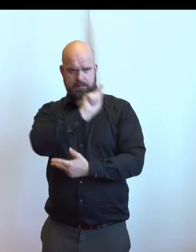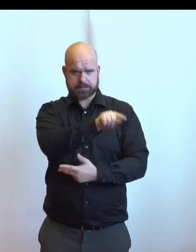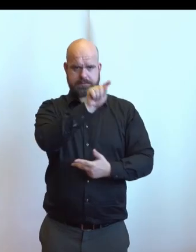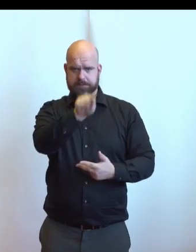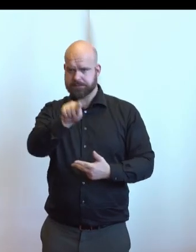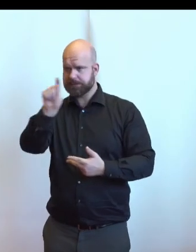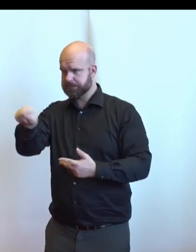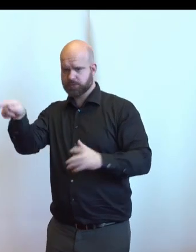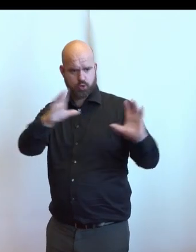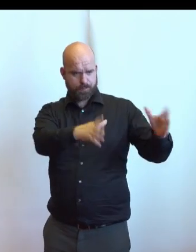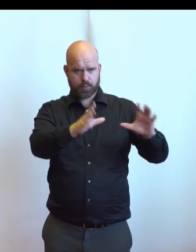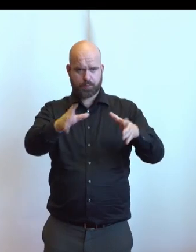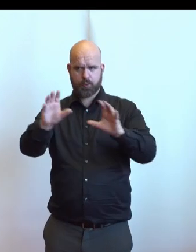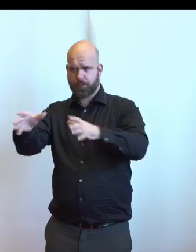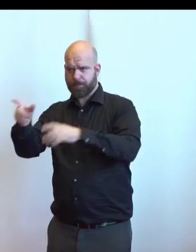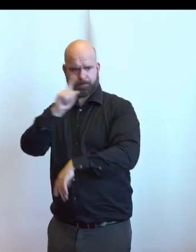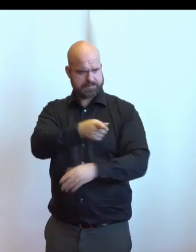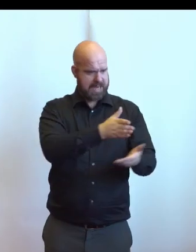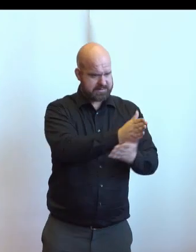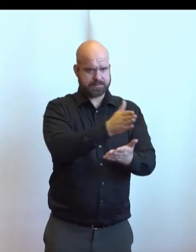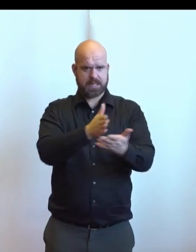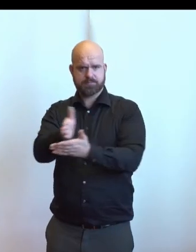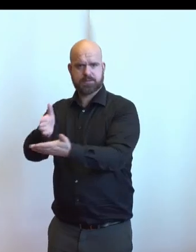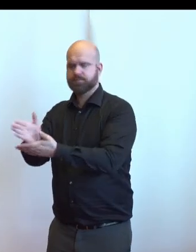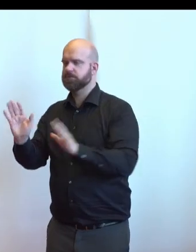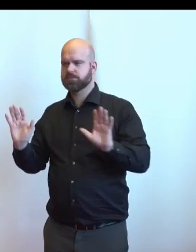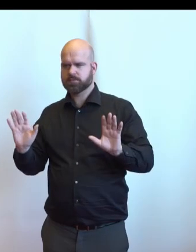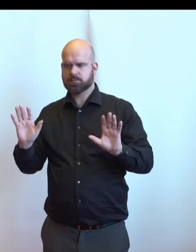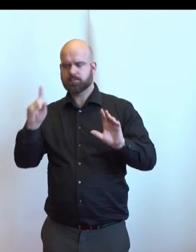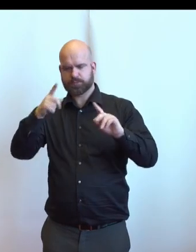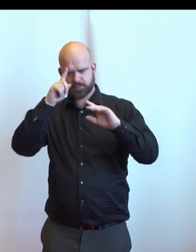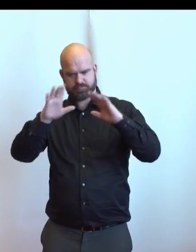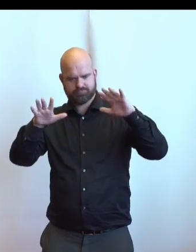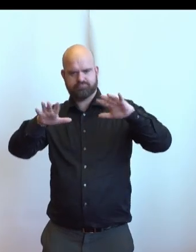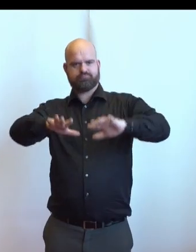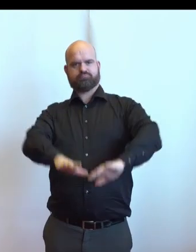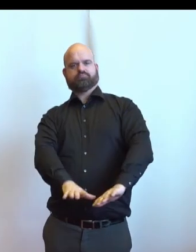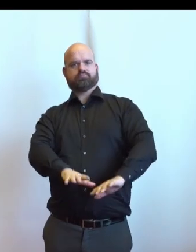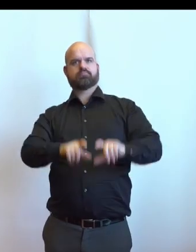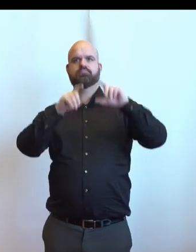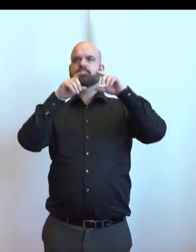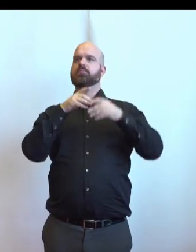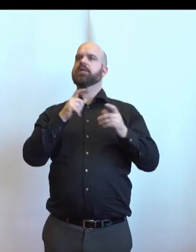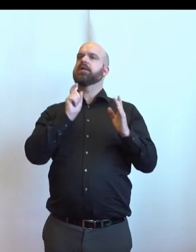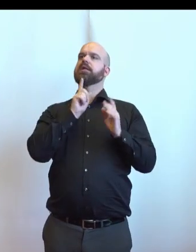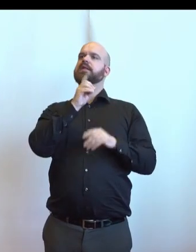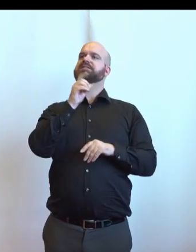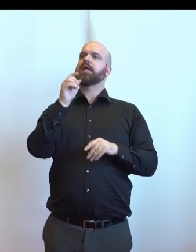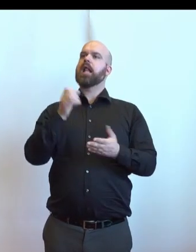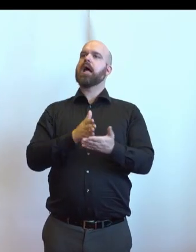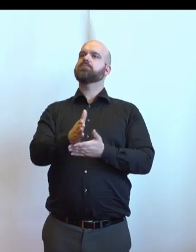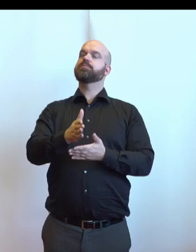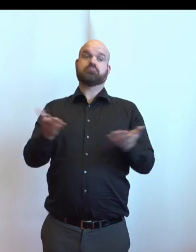sure that digital accessibility becomes universal, and digital accessibility for all. For